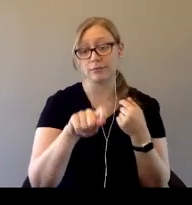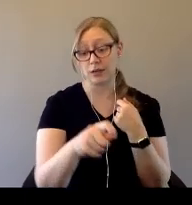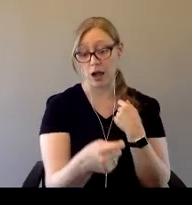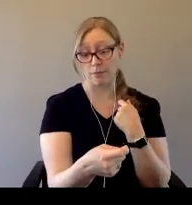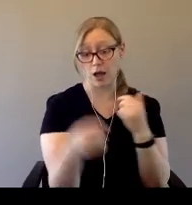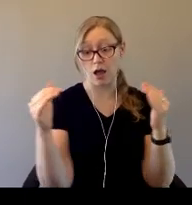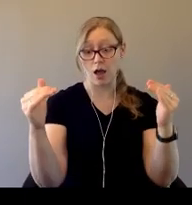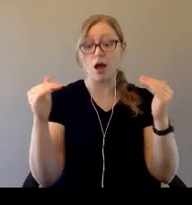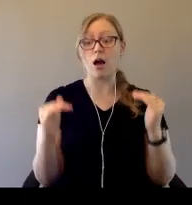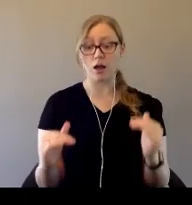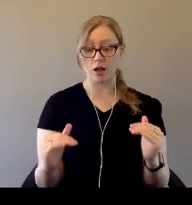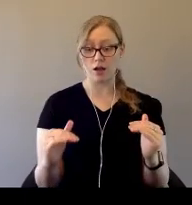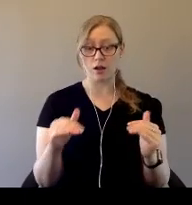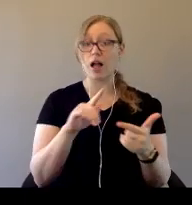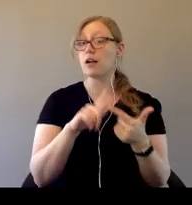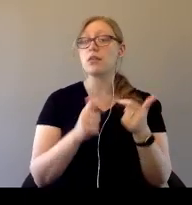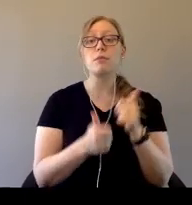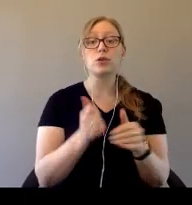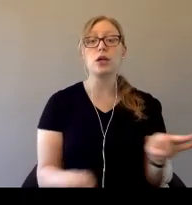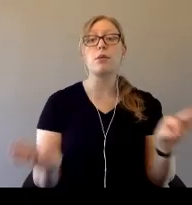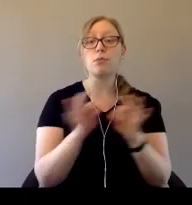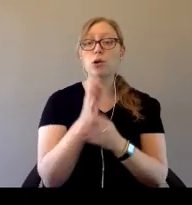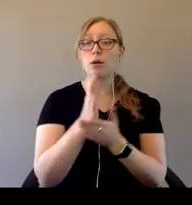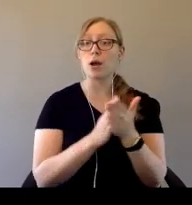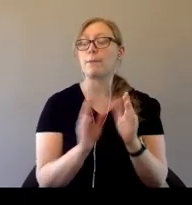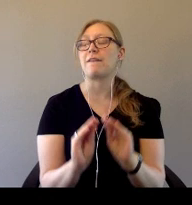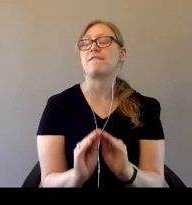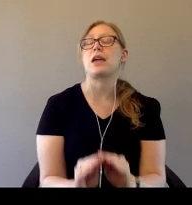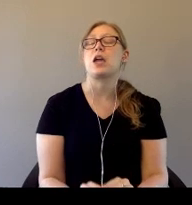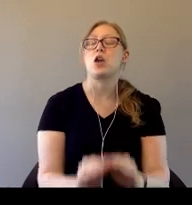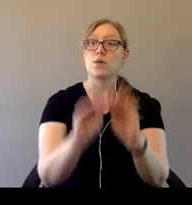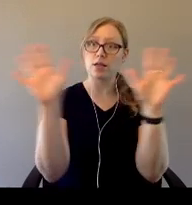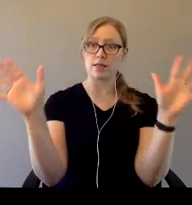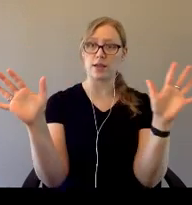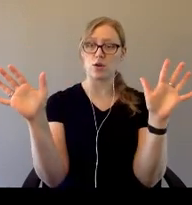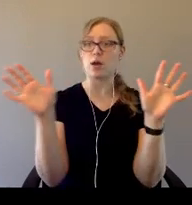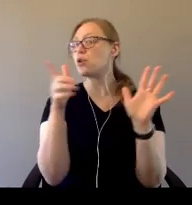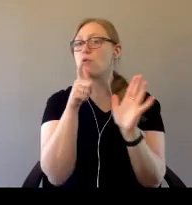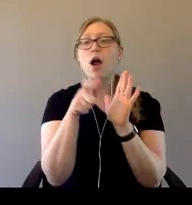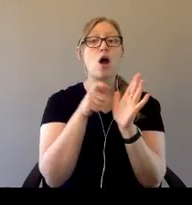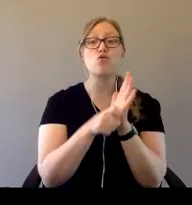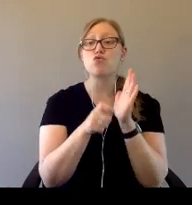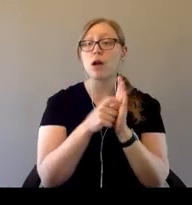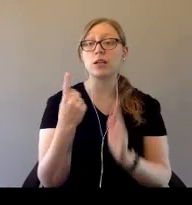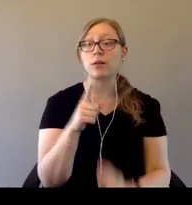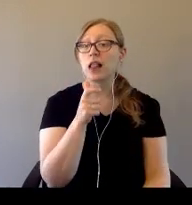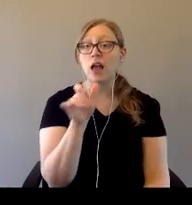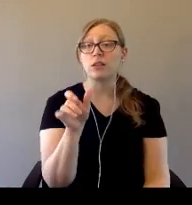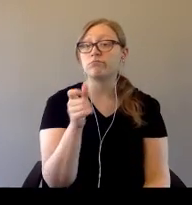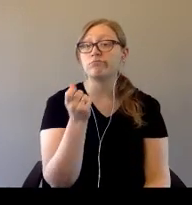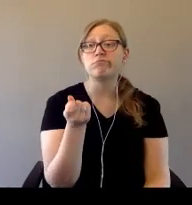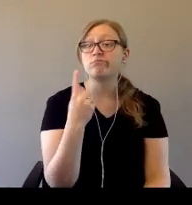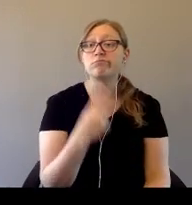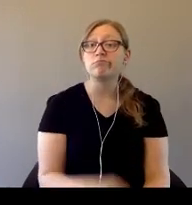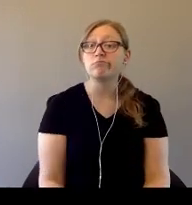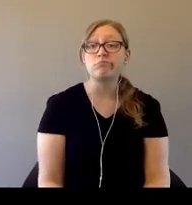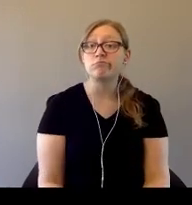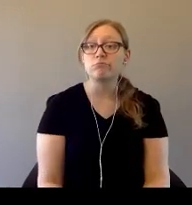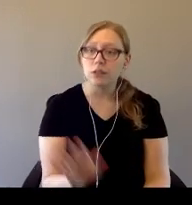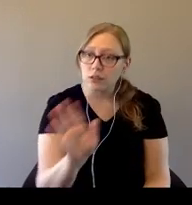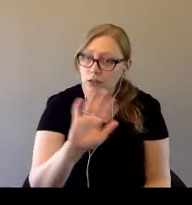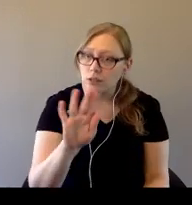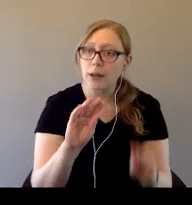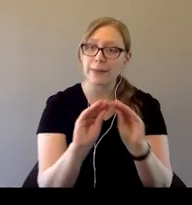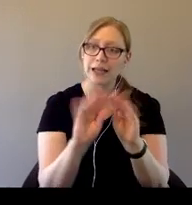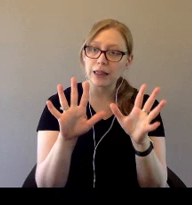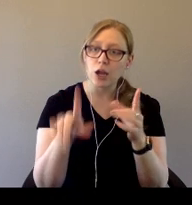skip a line. And then the most important part is to be very, very clear. Do not write something like, I don't understand it. Okay, be clear